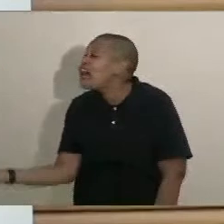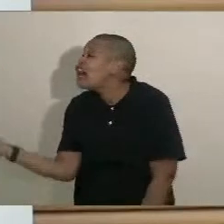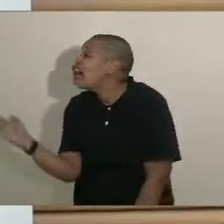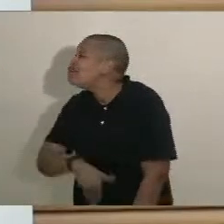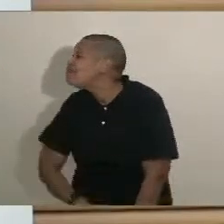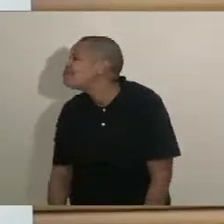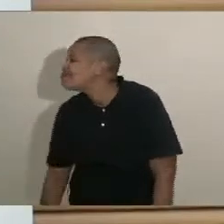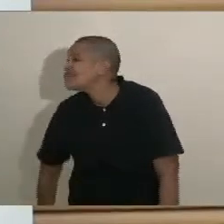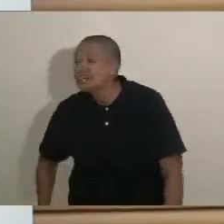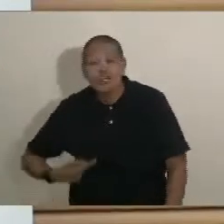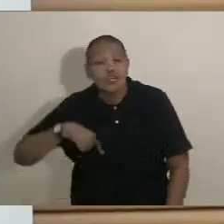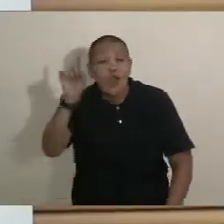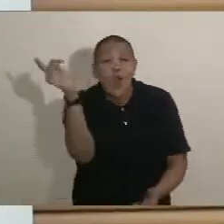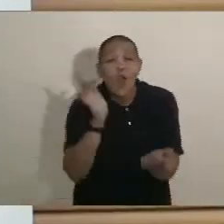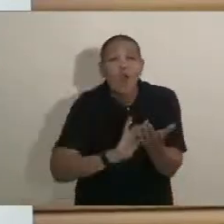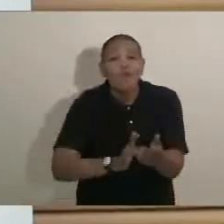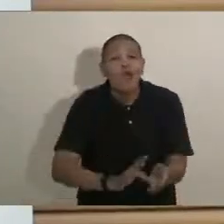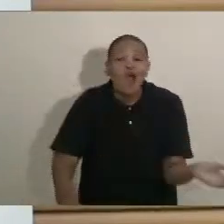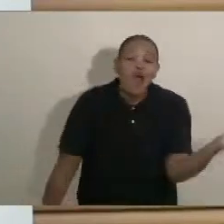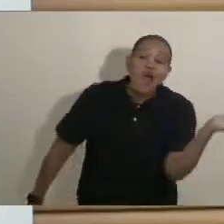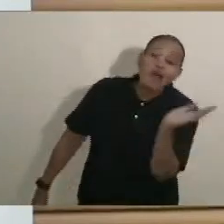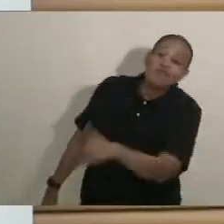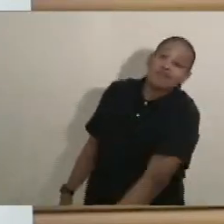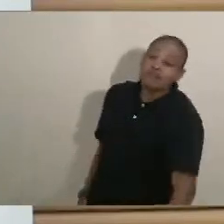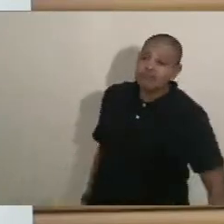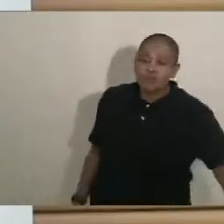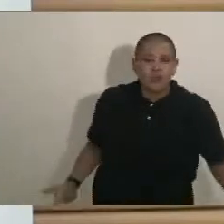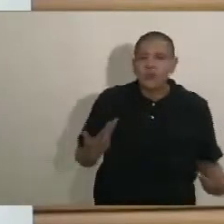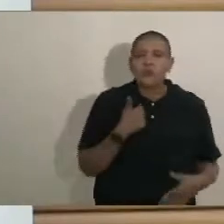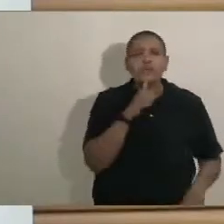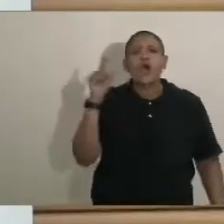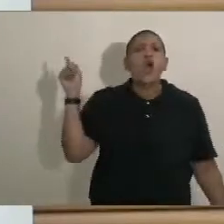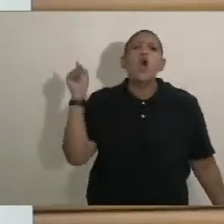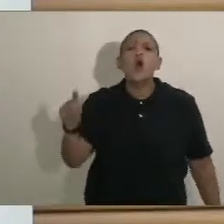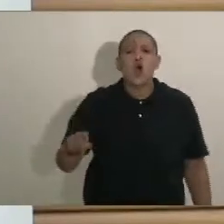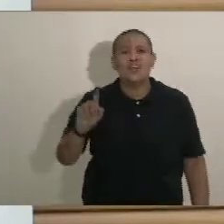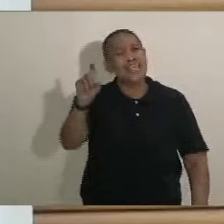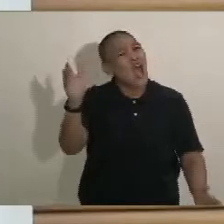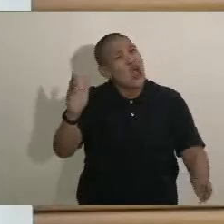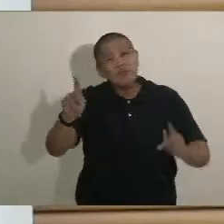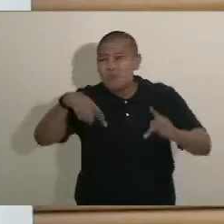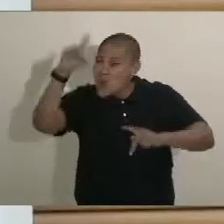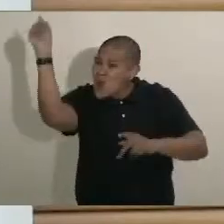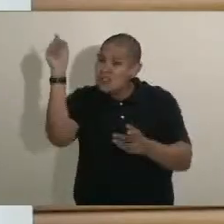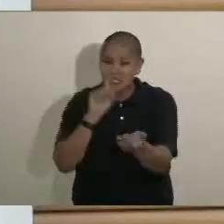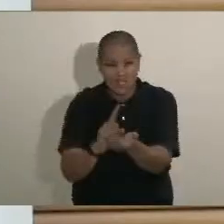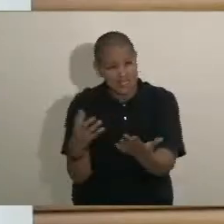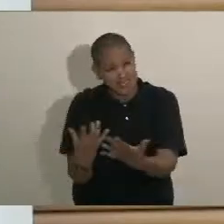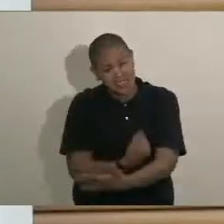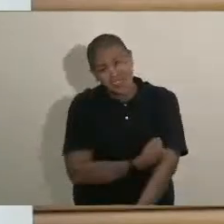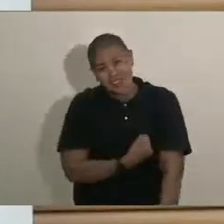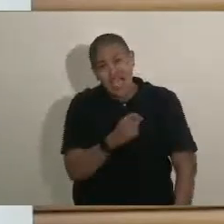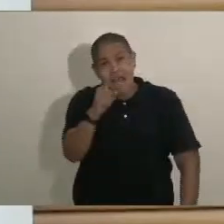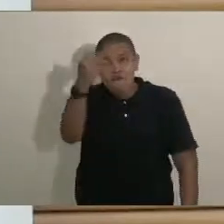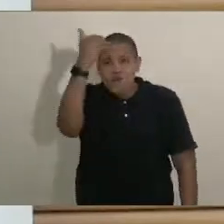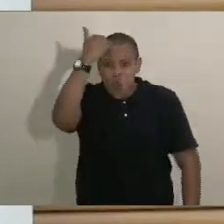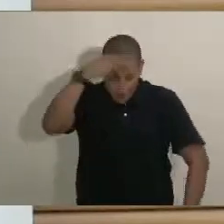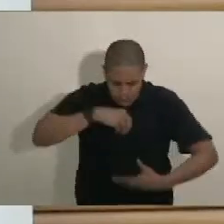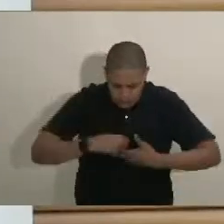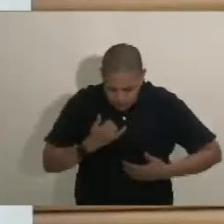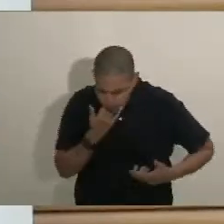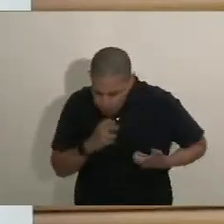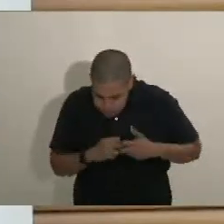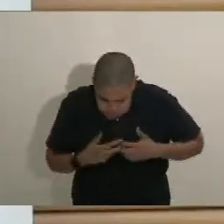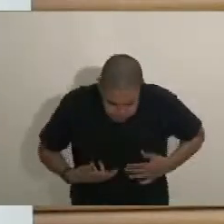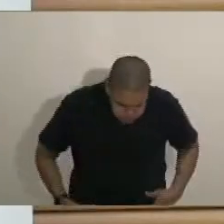the annual medical. We call it checkup. And that's something we need to encourage, because it is in knowing your health status that you can adjust